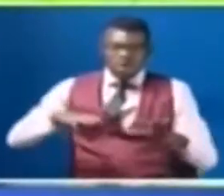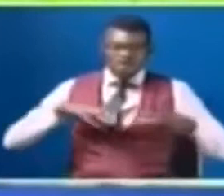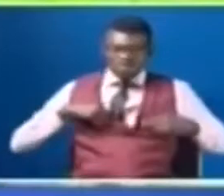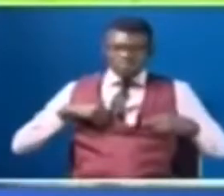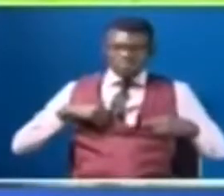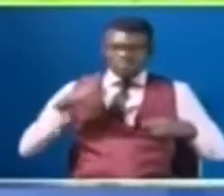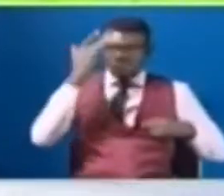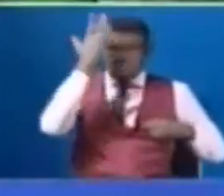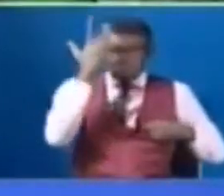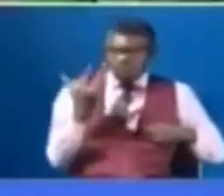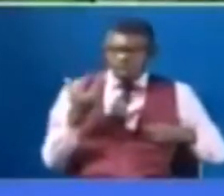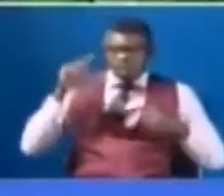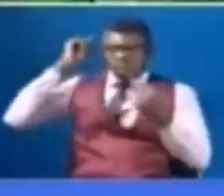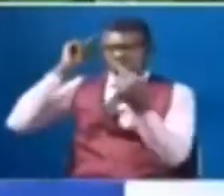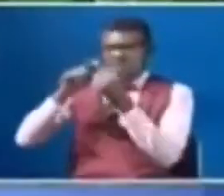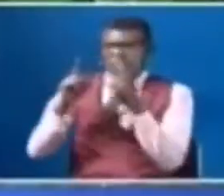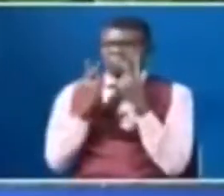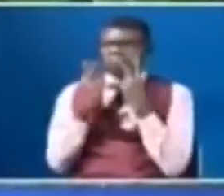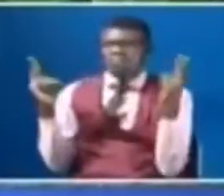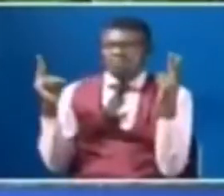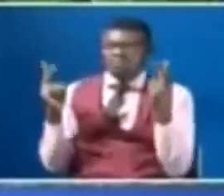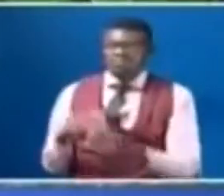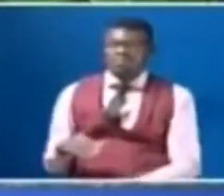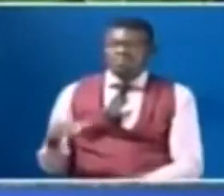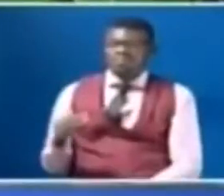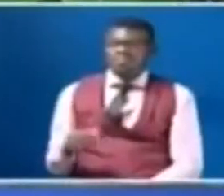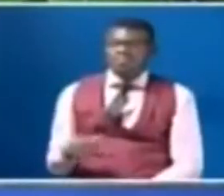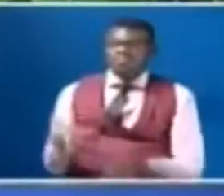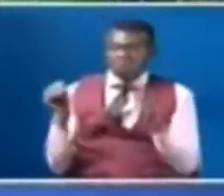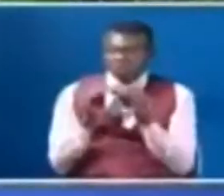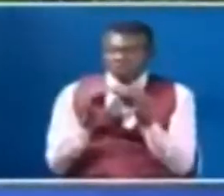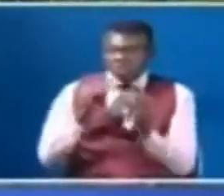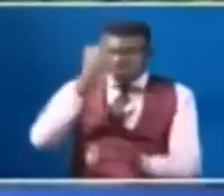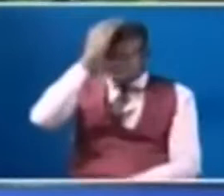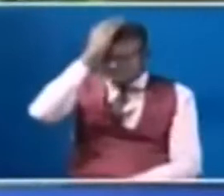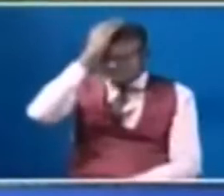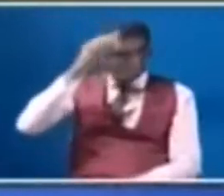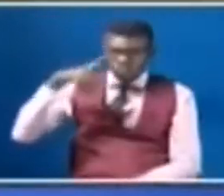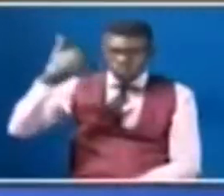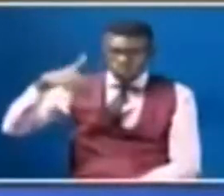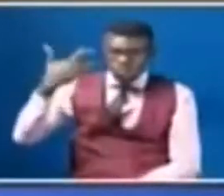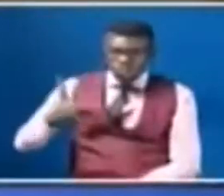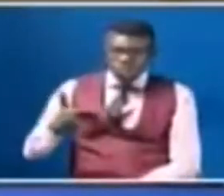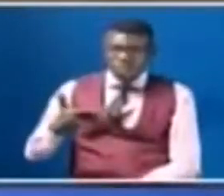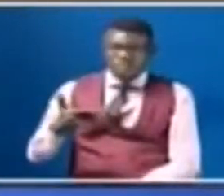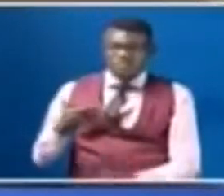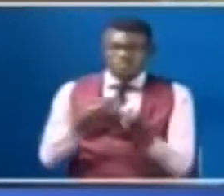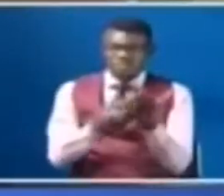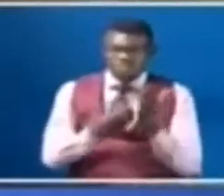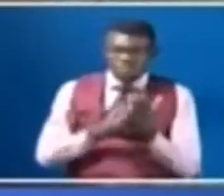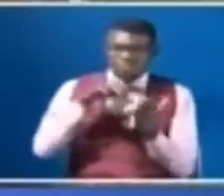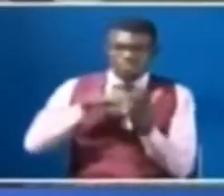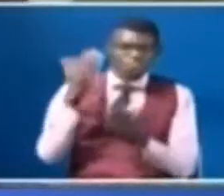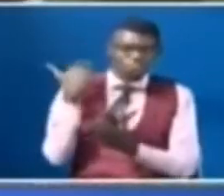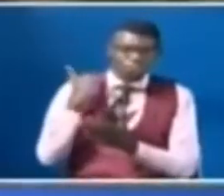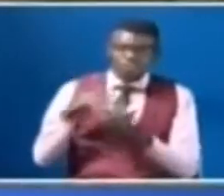kuleta amani. The court usually meets on Mondays to preside on civil cases like marriages. Initially, they were meeting on